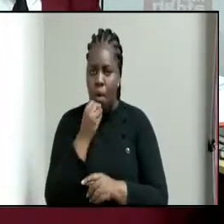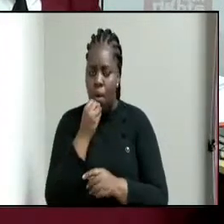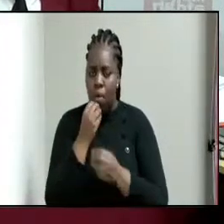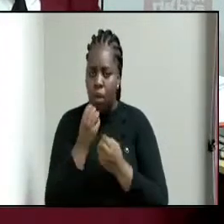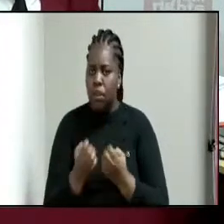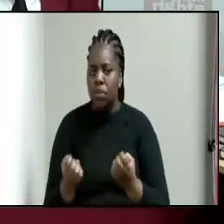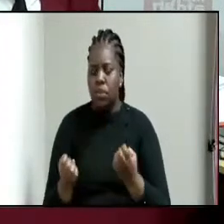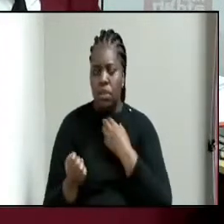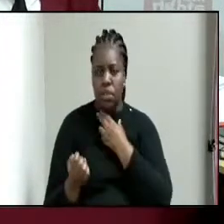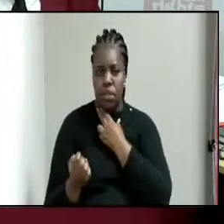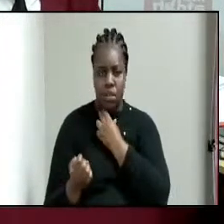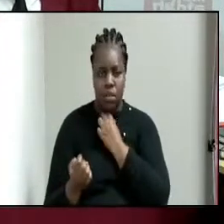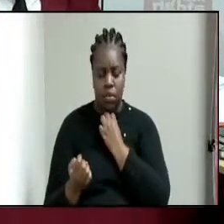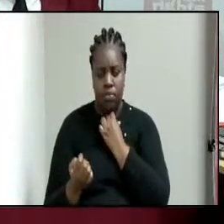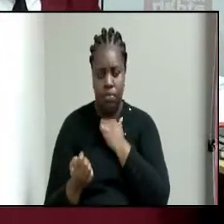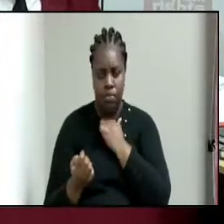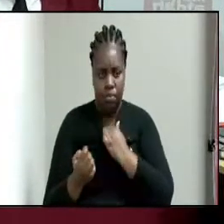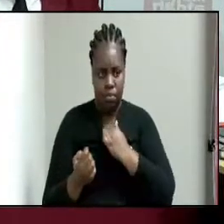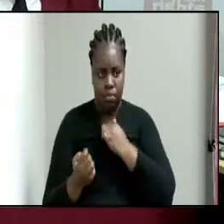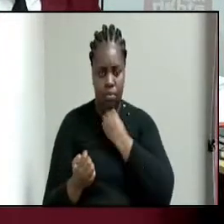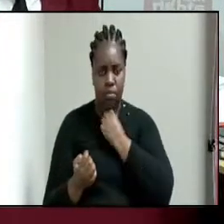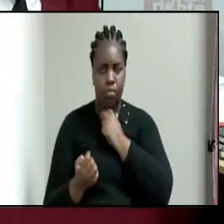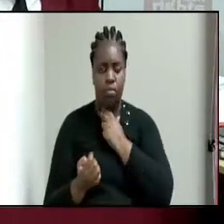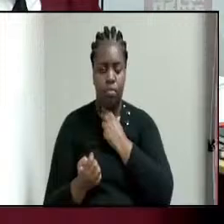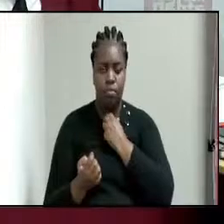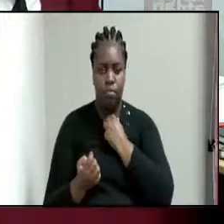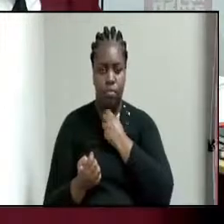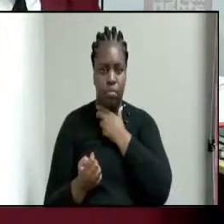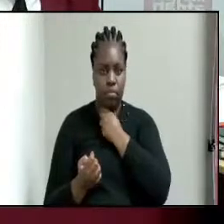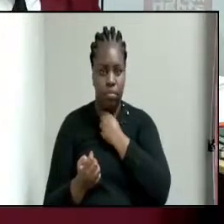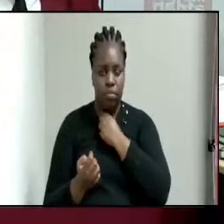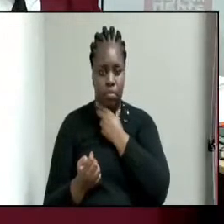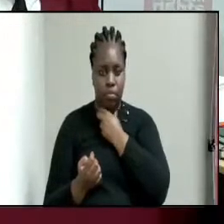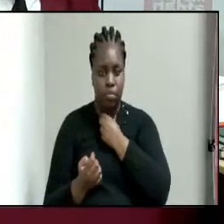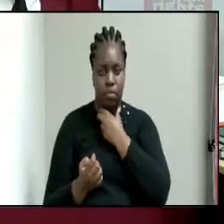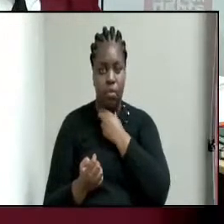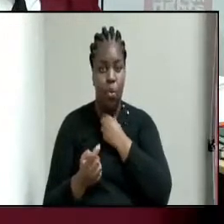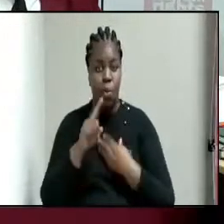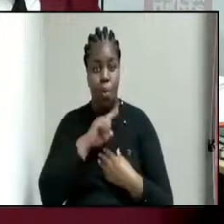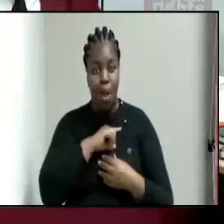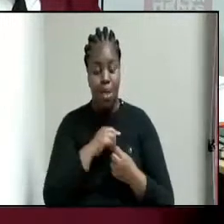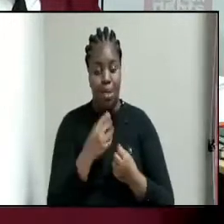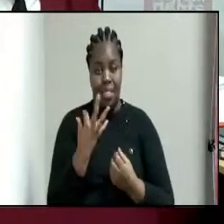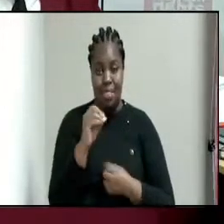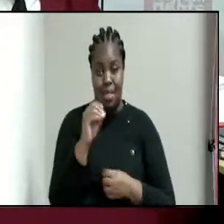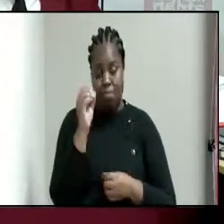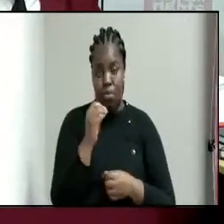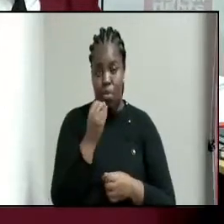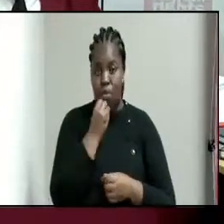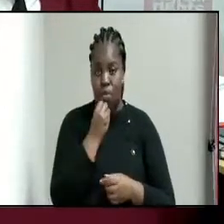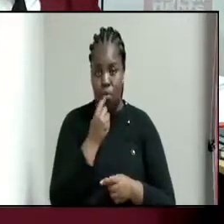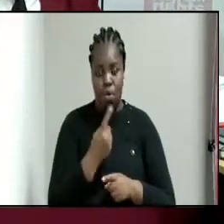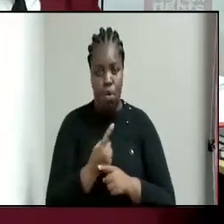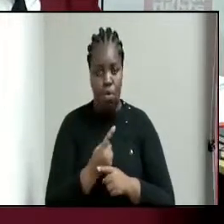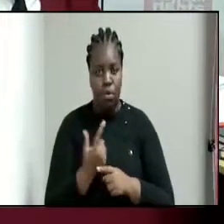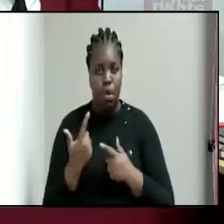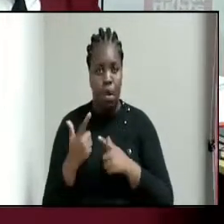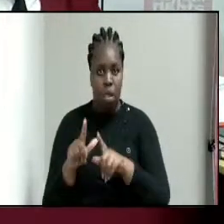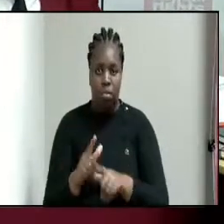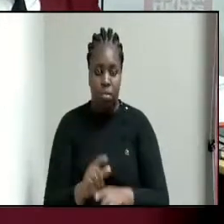being relevant in the case where we are throwing 30% of food produced in the country into landfill sites?